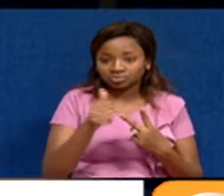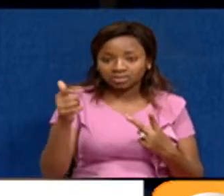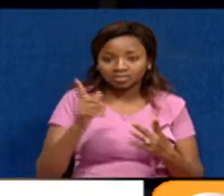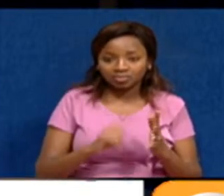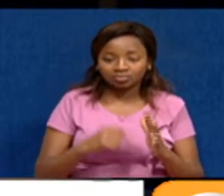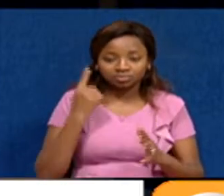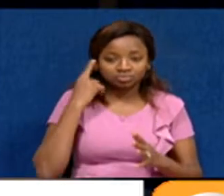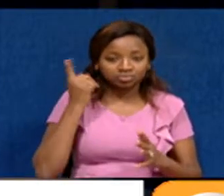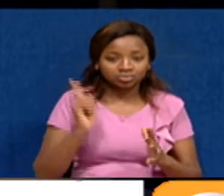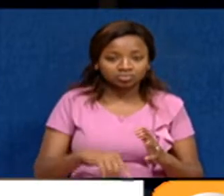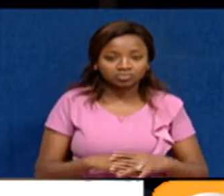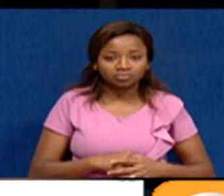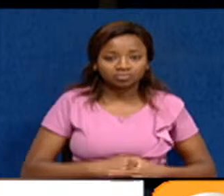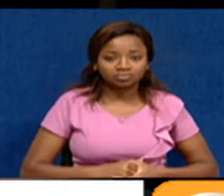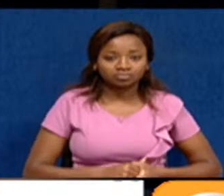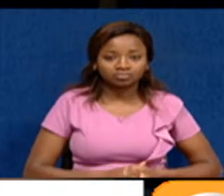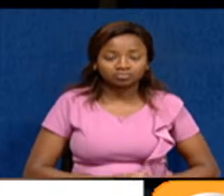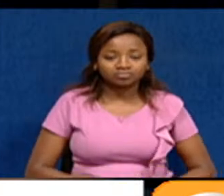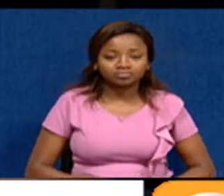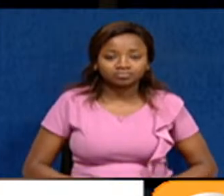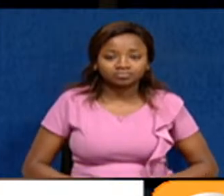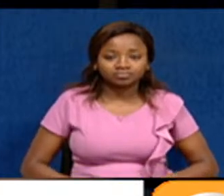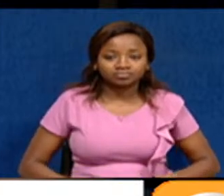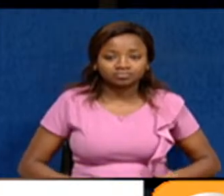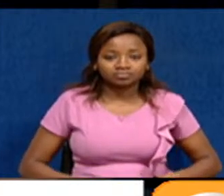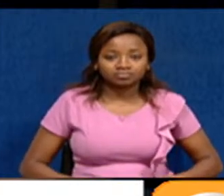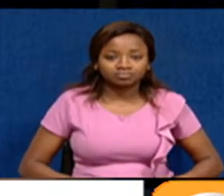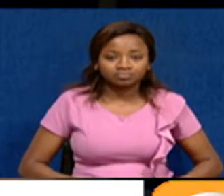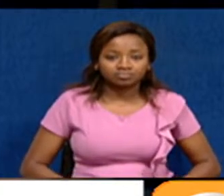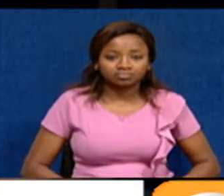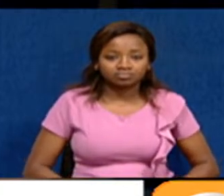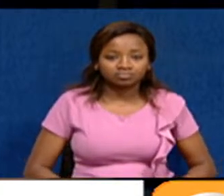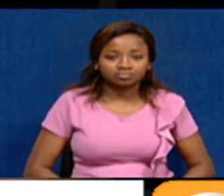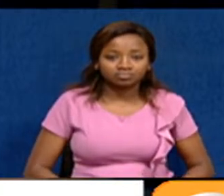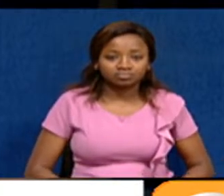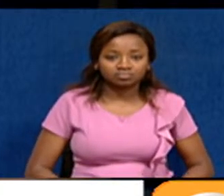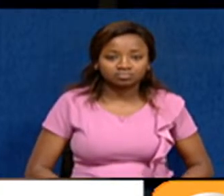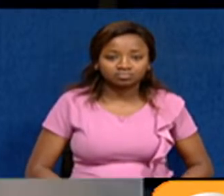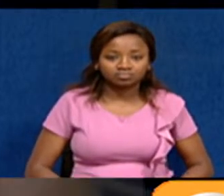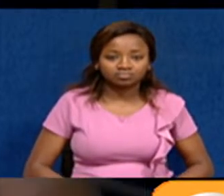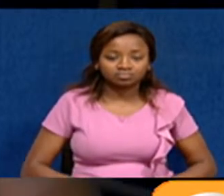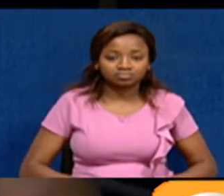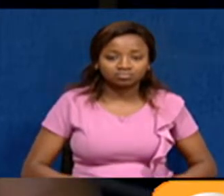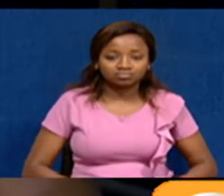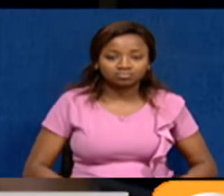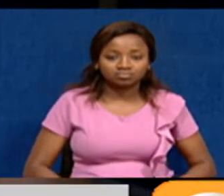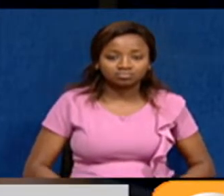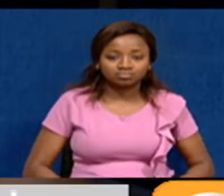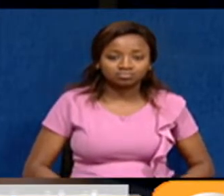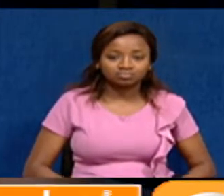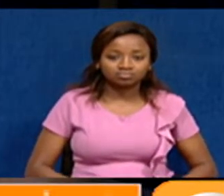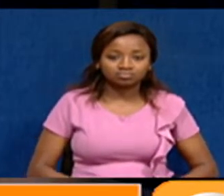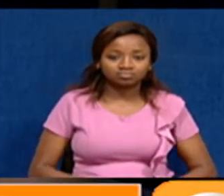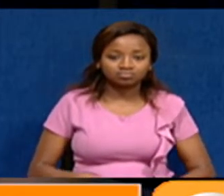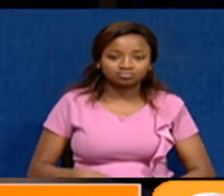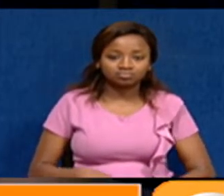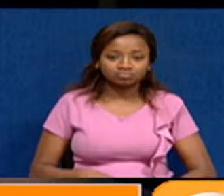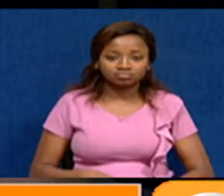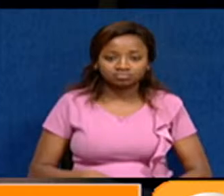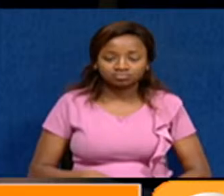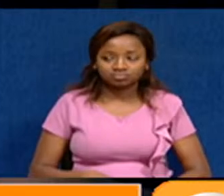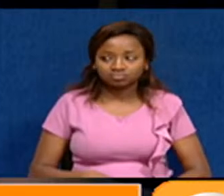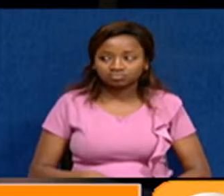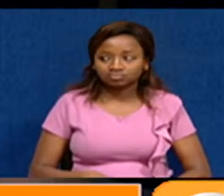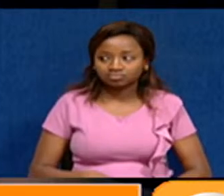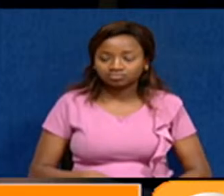Well, I think we have different situations. It is true that before we've had to